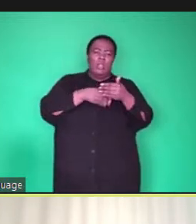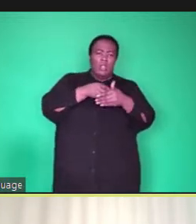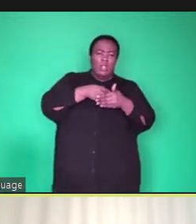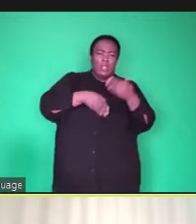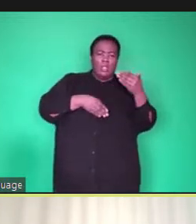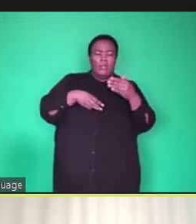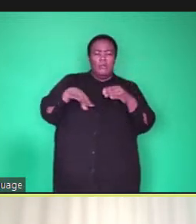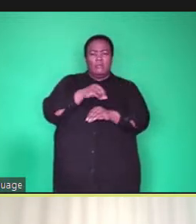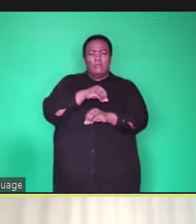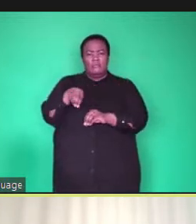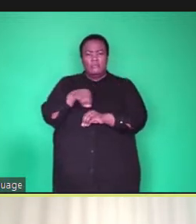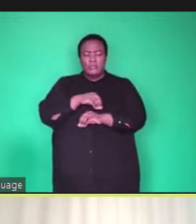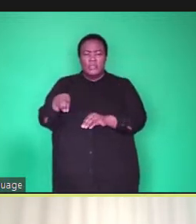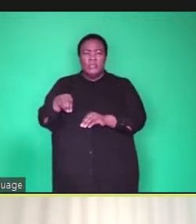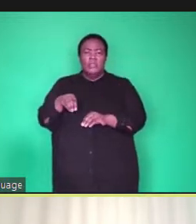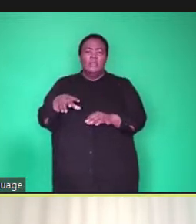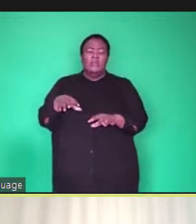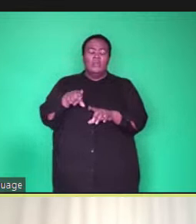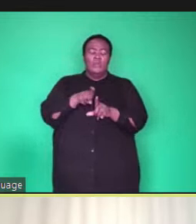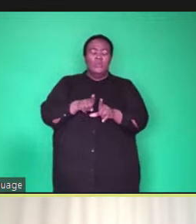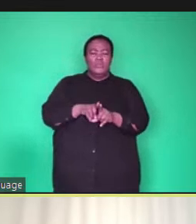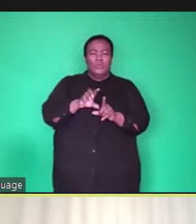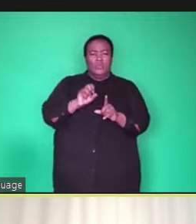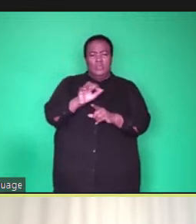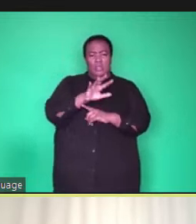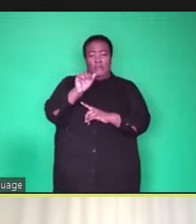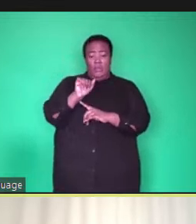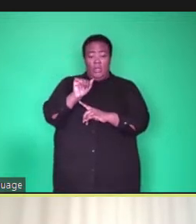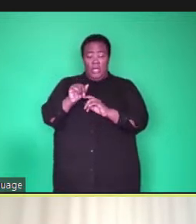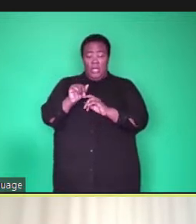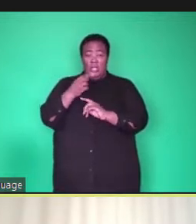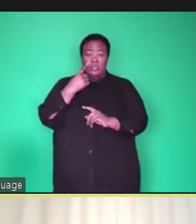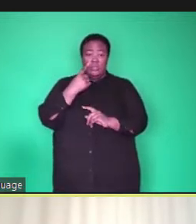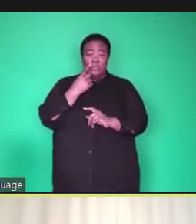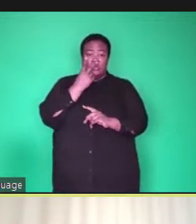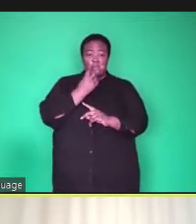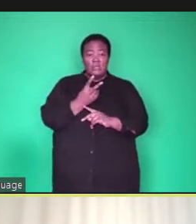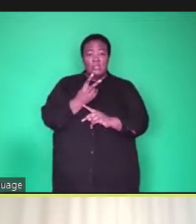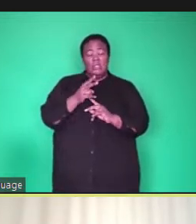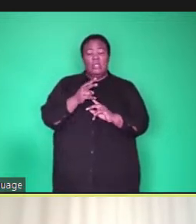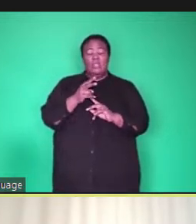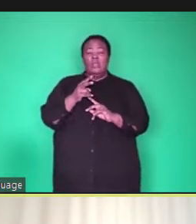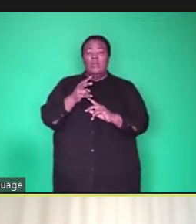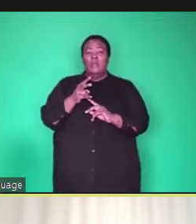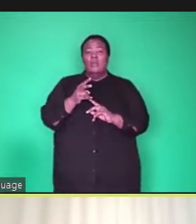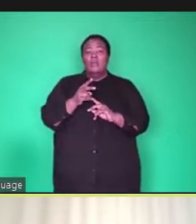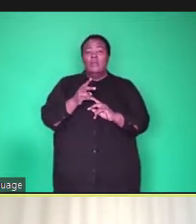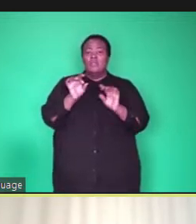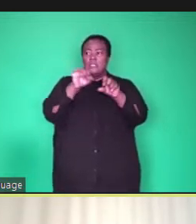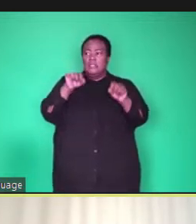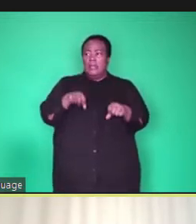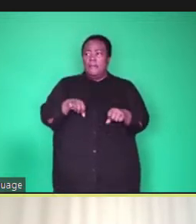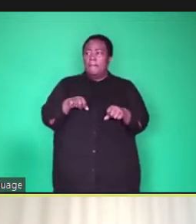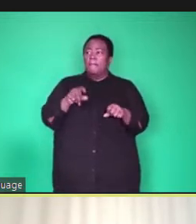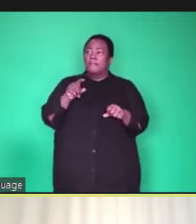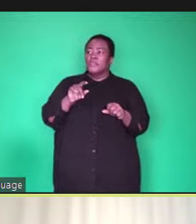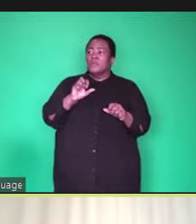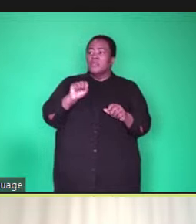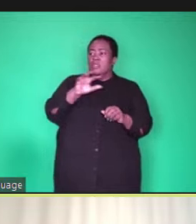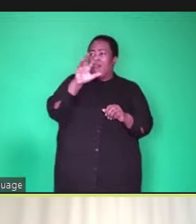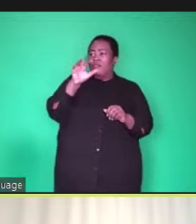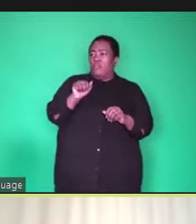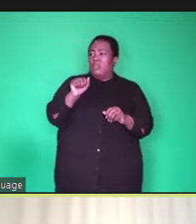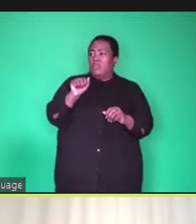Africans, to recognize that the system, and here's a picture to remind us of what the old South African map used to look